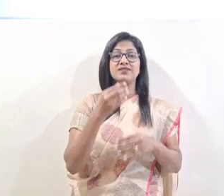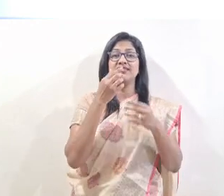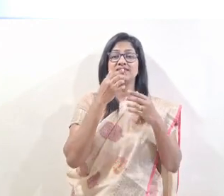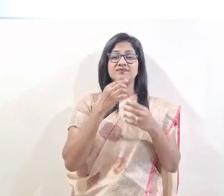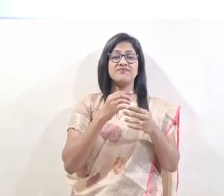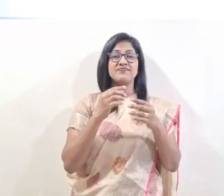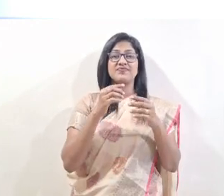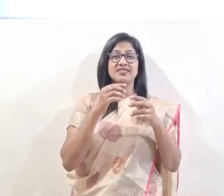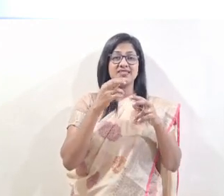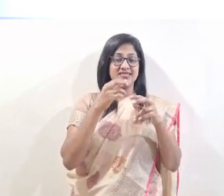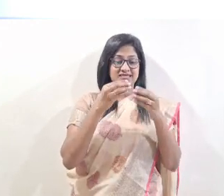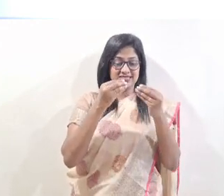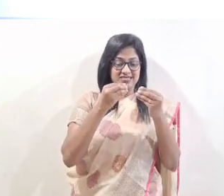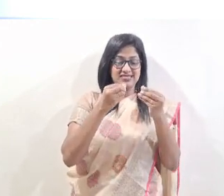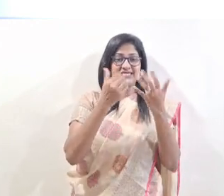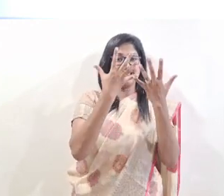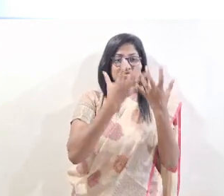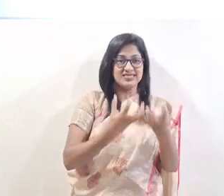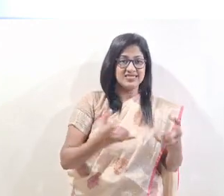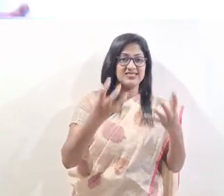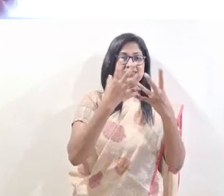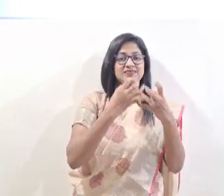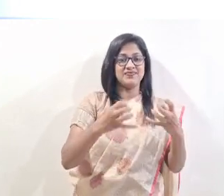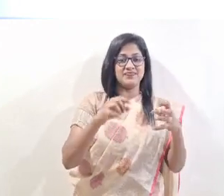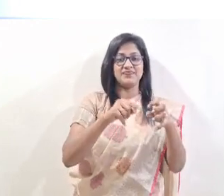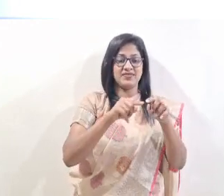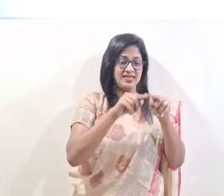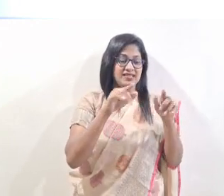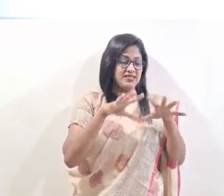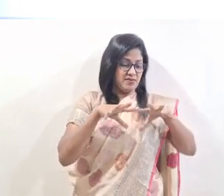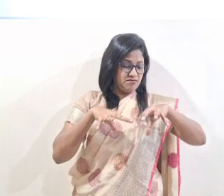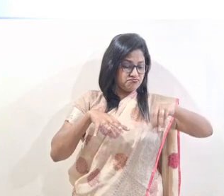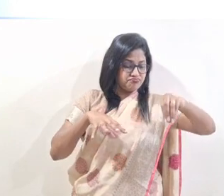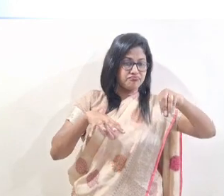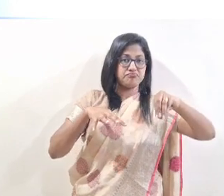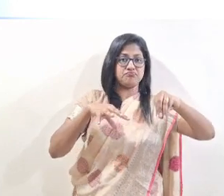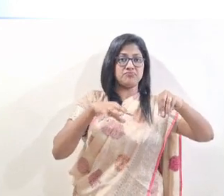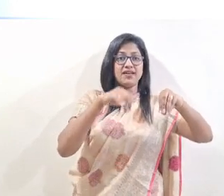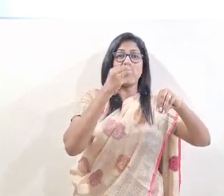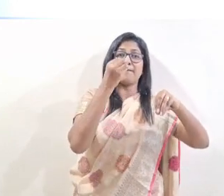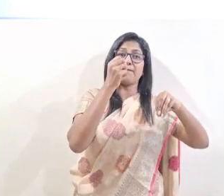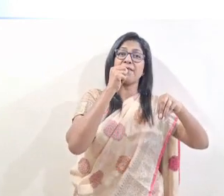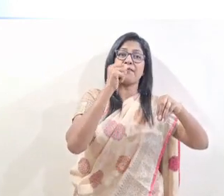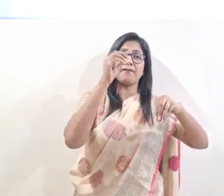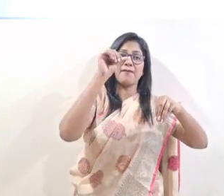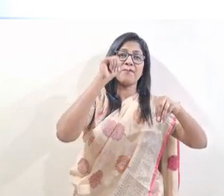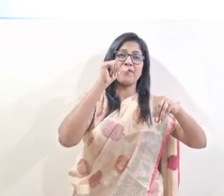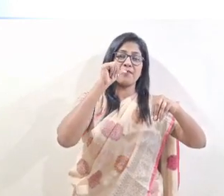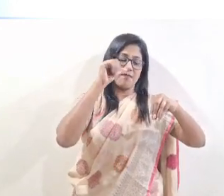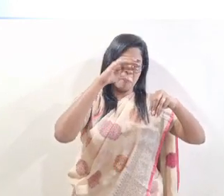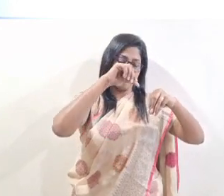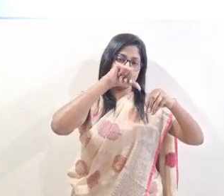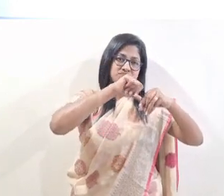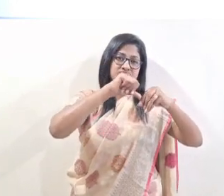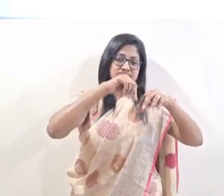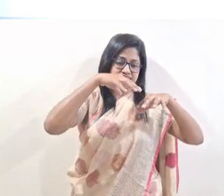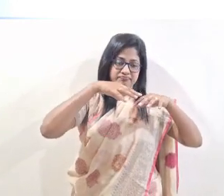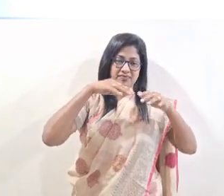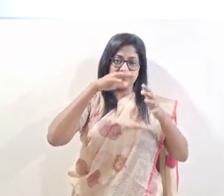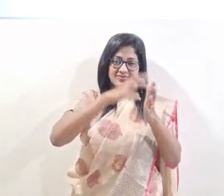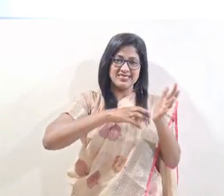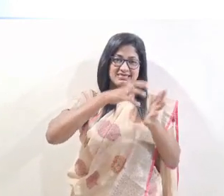silt deposition over the years of time. There were pockets of liquid and in